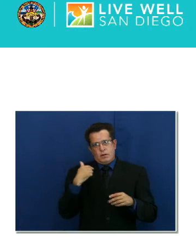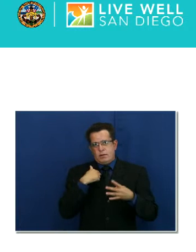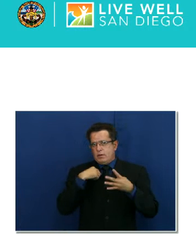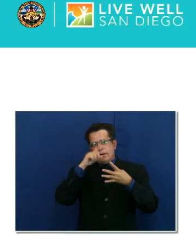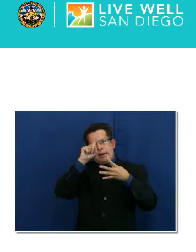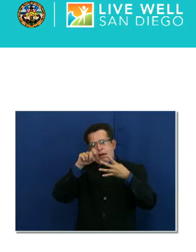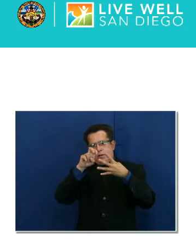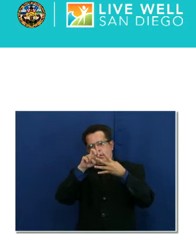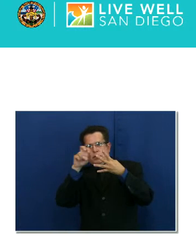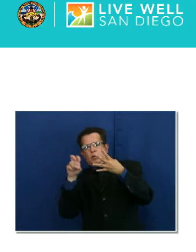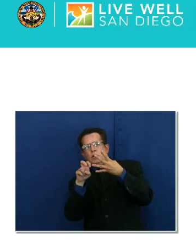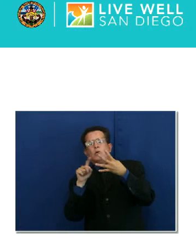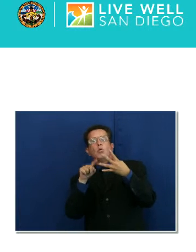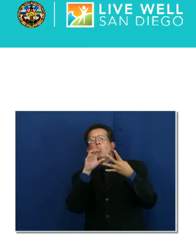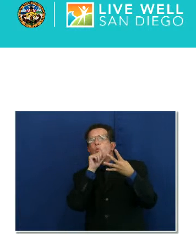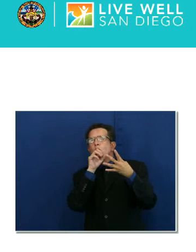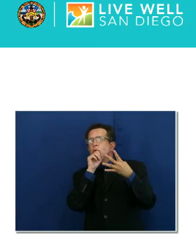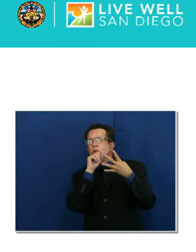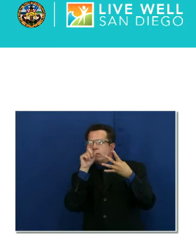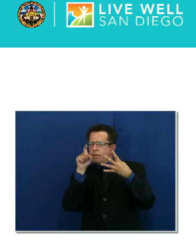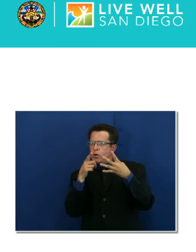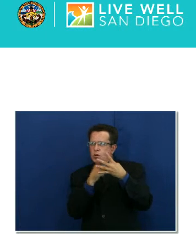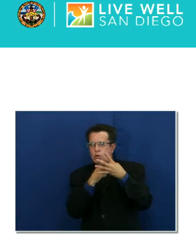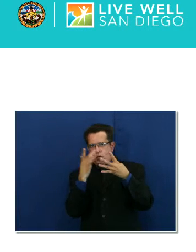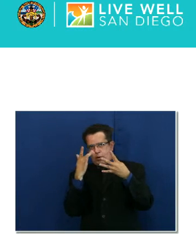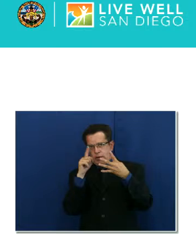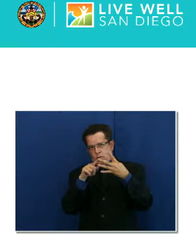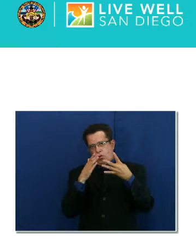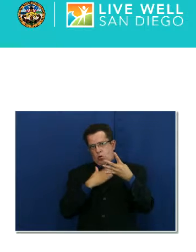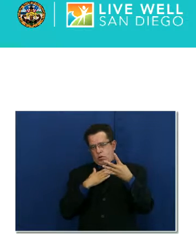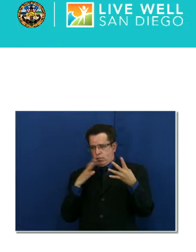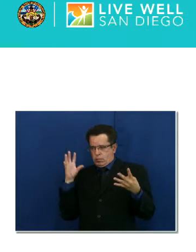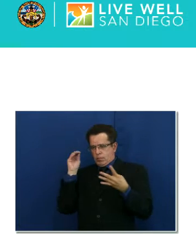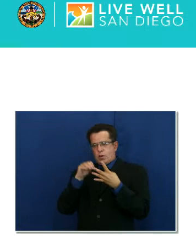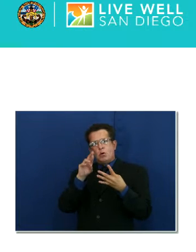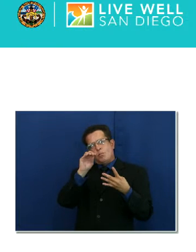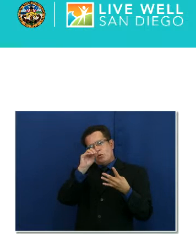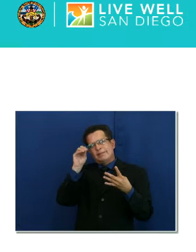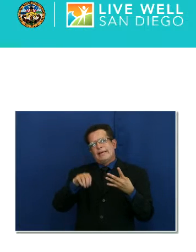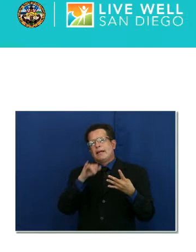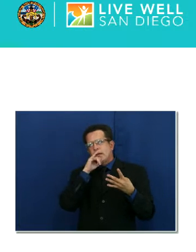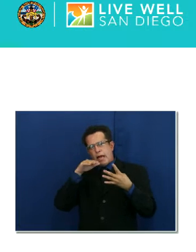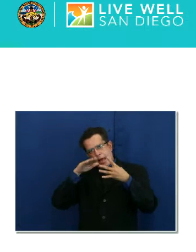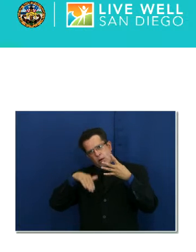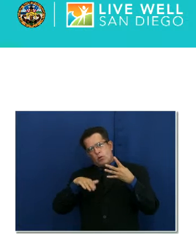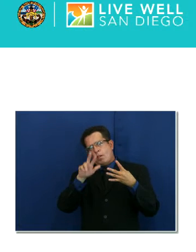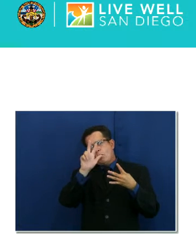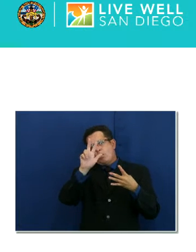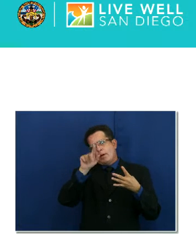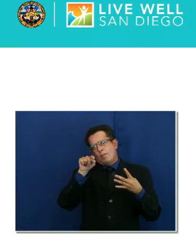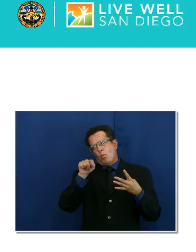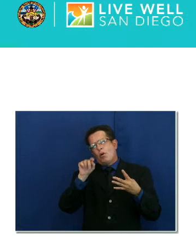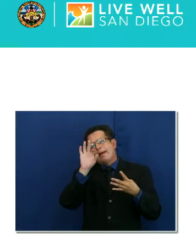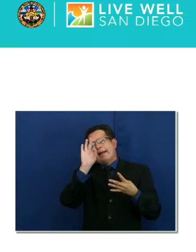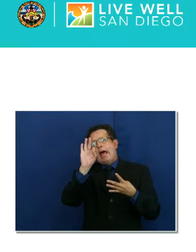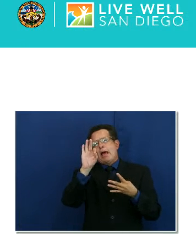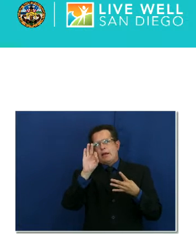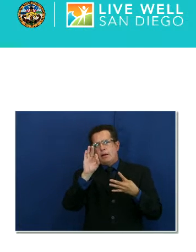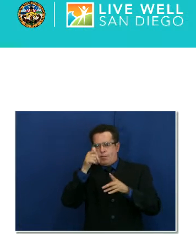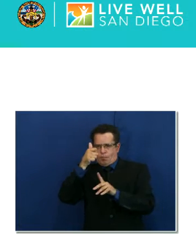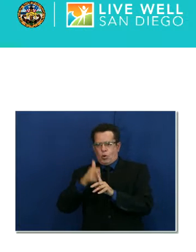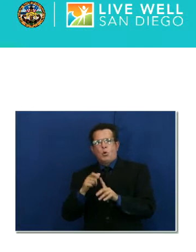into the orange tier until the case rate is below 3.9 cases per